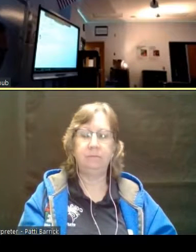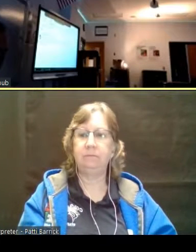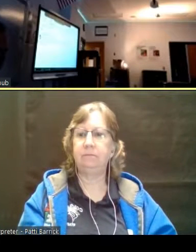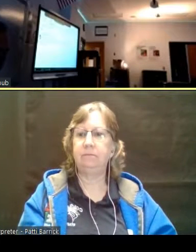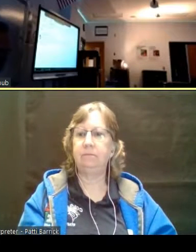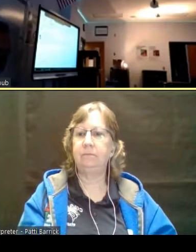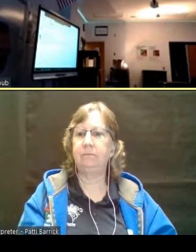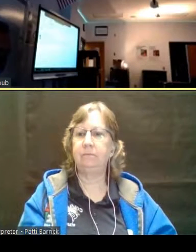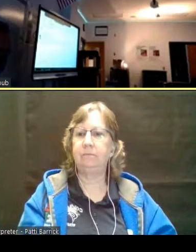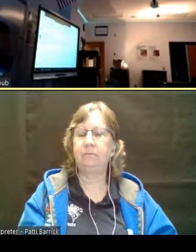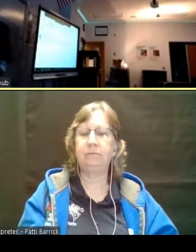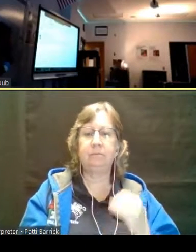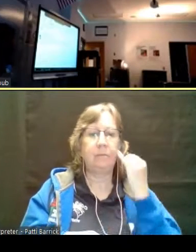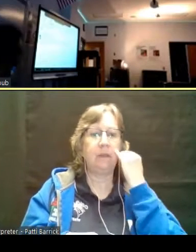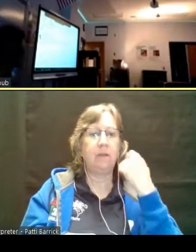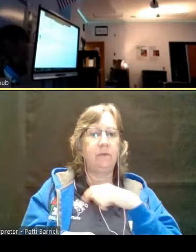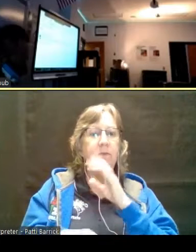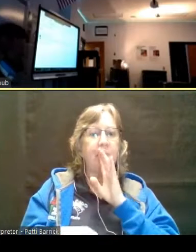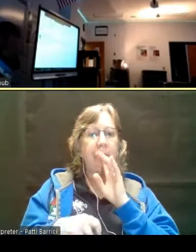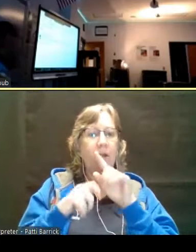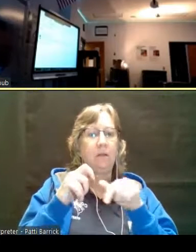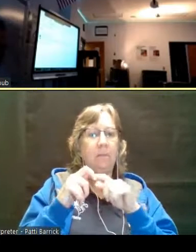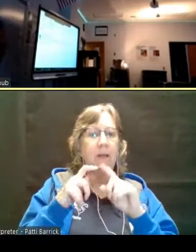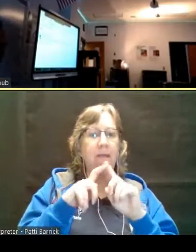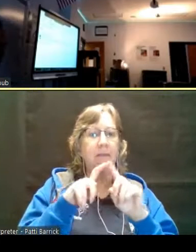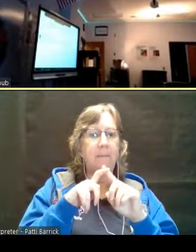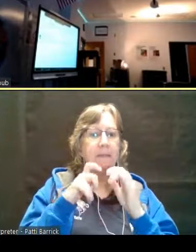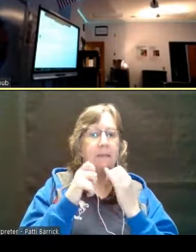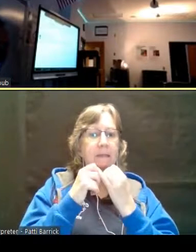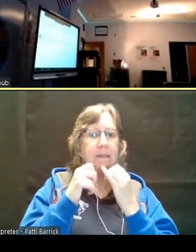talk about these individually, I'm highlighting, what am I